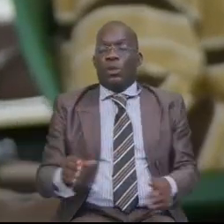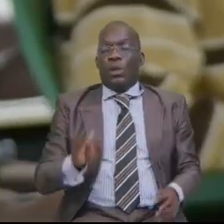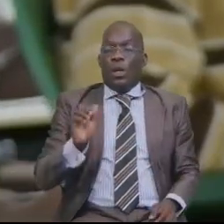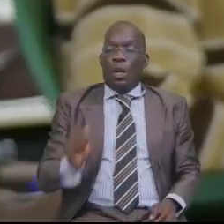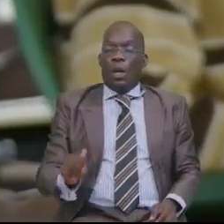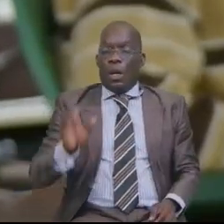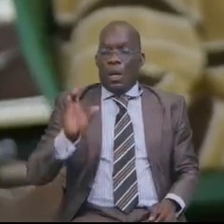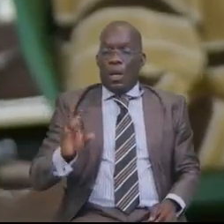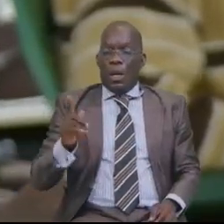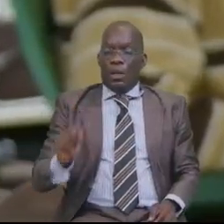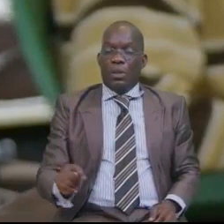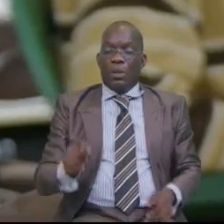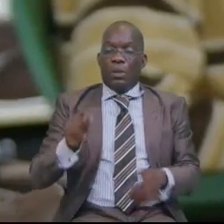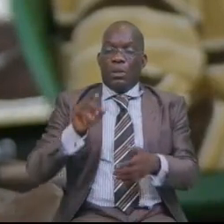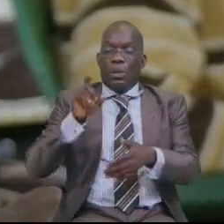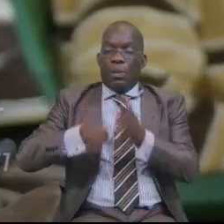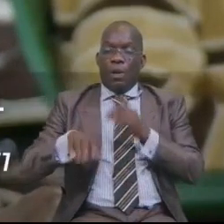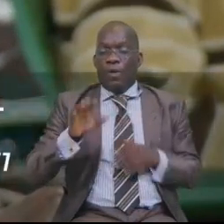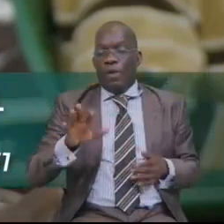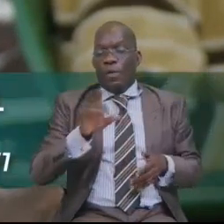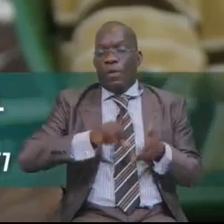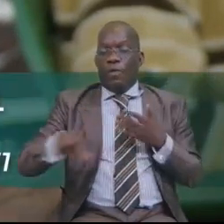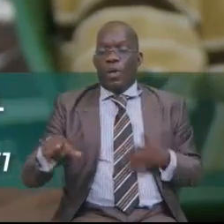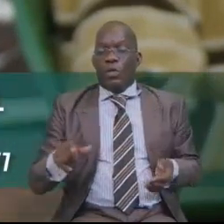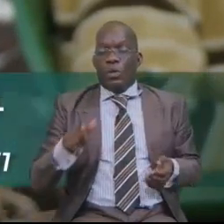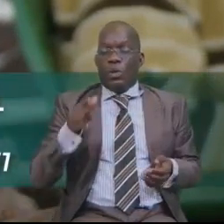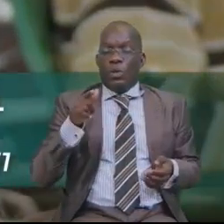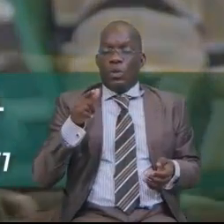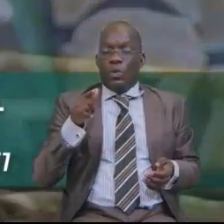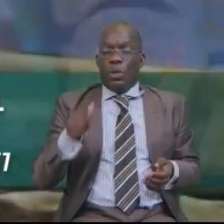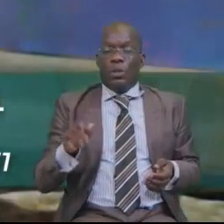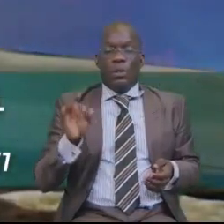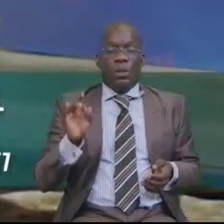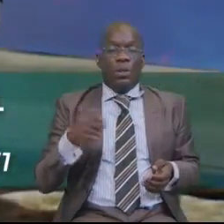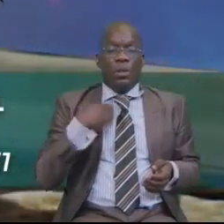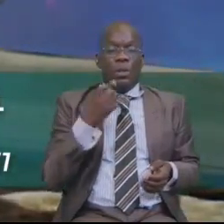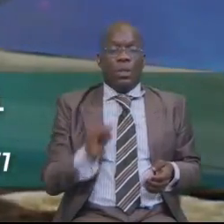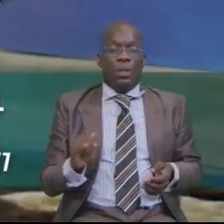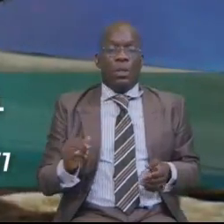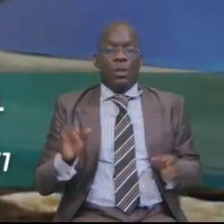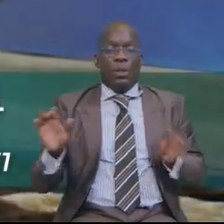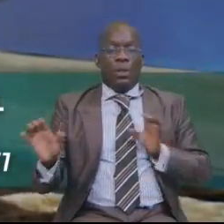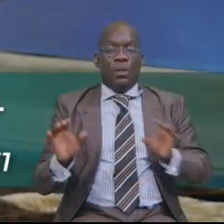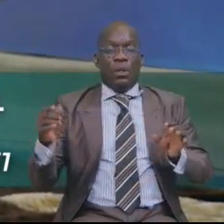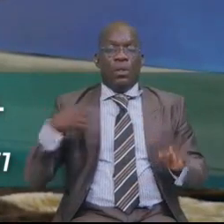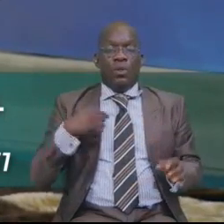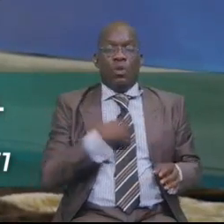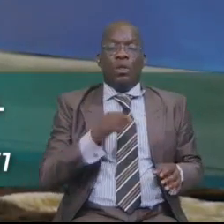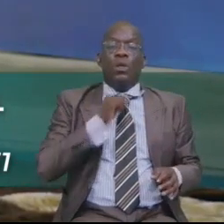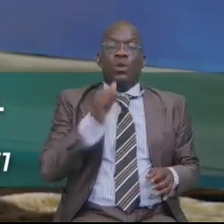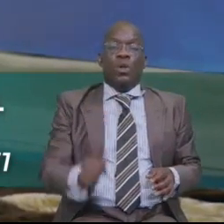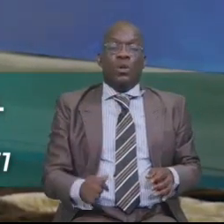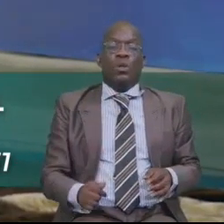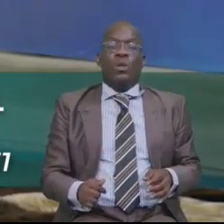verse 28. Acts chapter 5, verse 28, saying, did we not